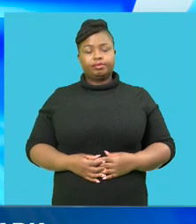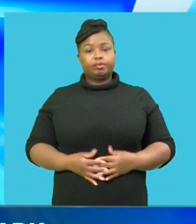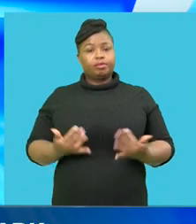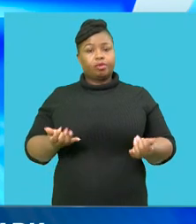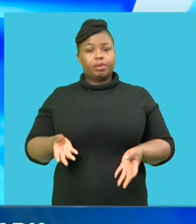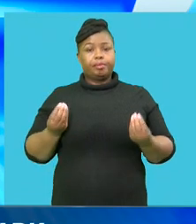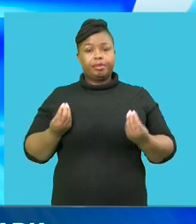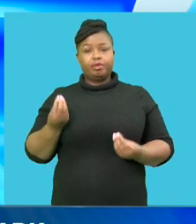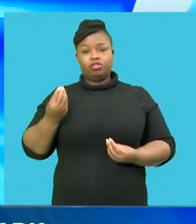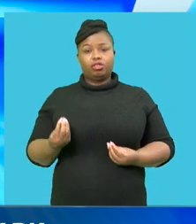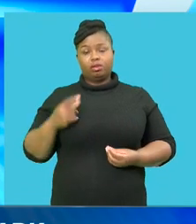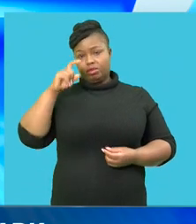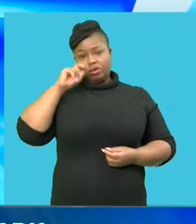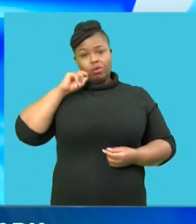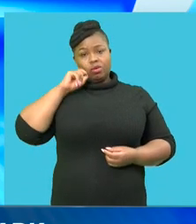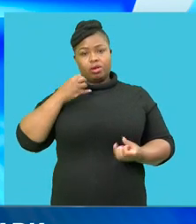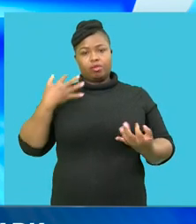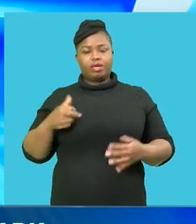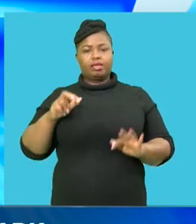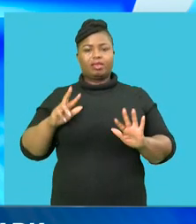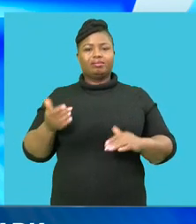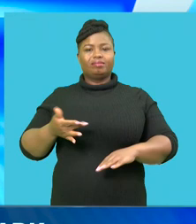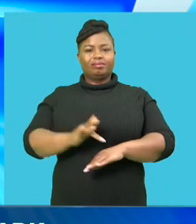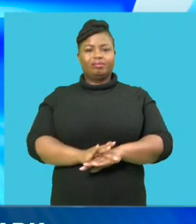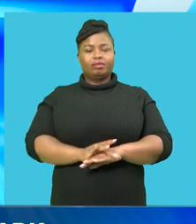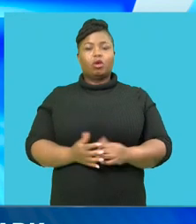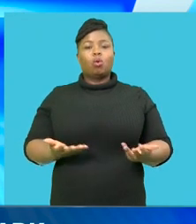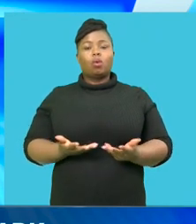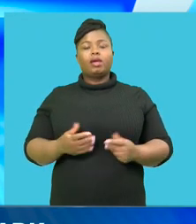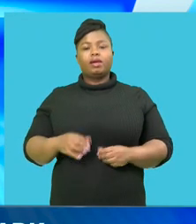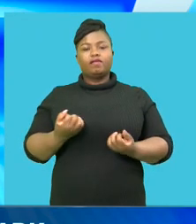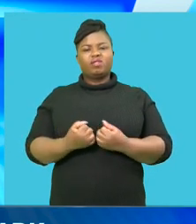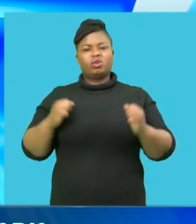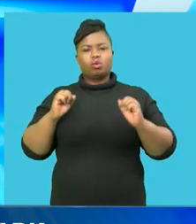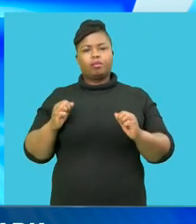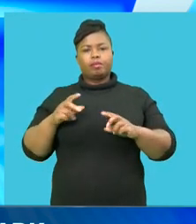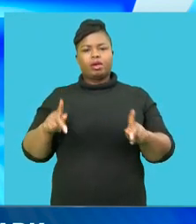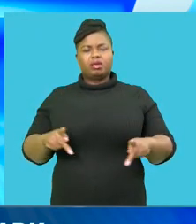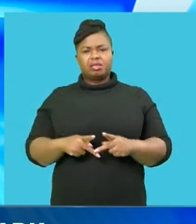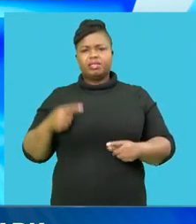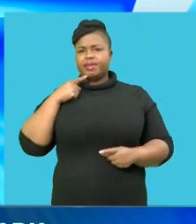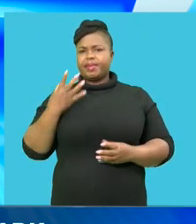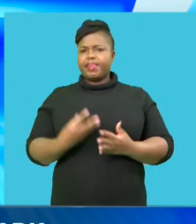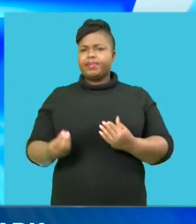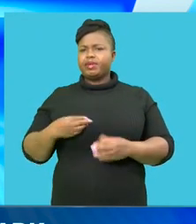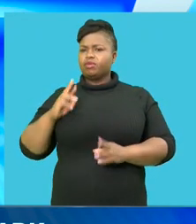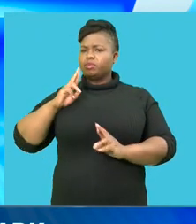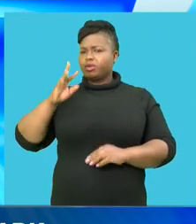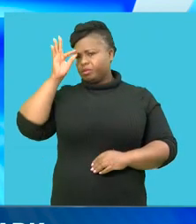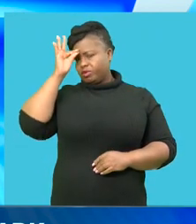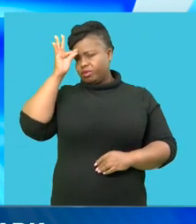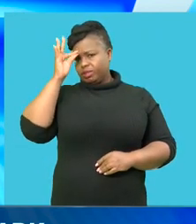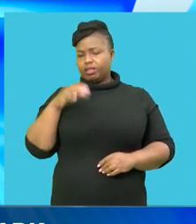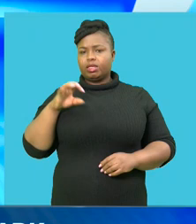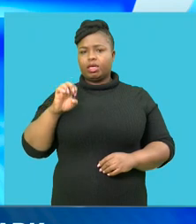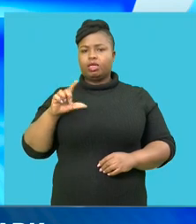Sekutholakala isidumbu somfana neminyaka eyisishiyagalombili ubudala wase-Freedom Park ebekubikwa ukuthi udukile esiteshini samaphoyisa e-Eldorado